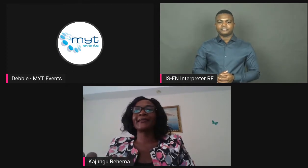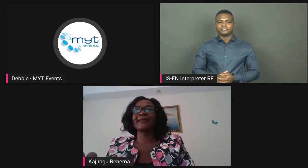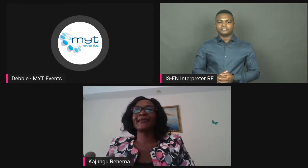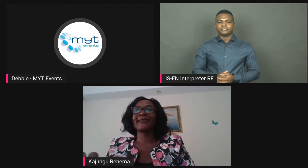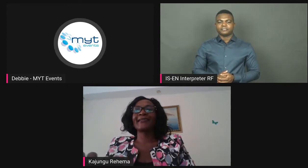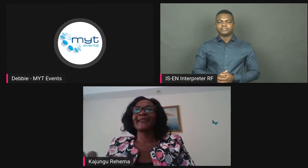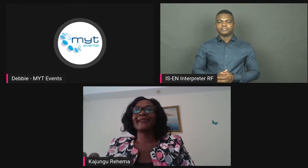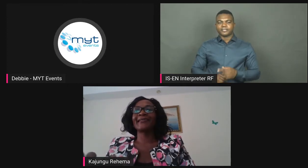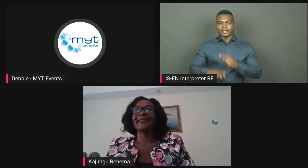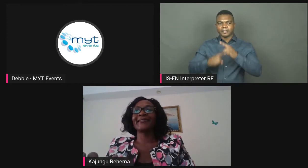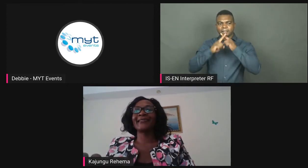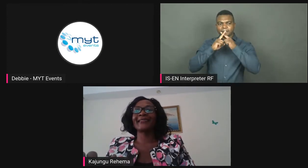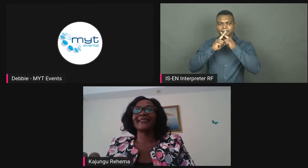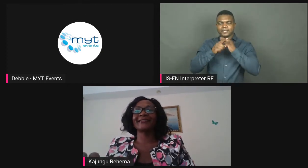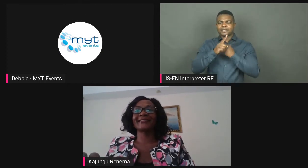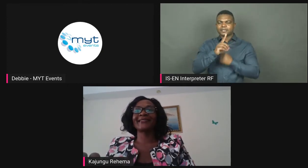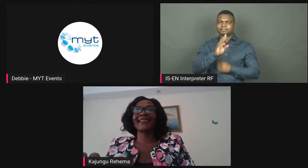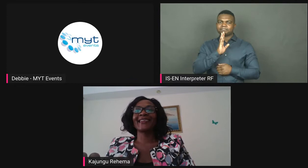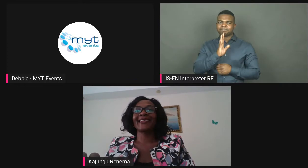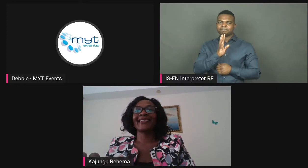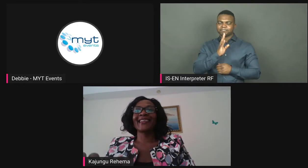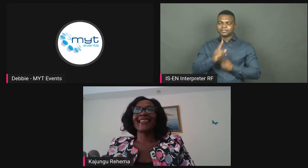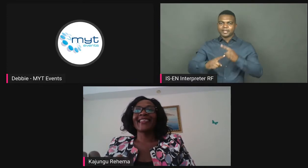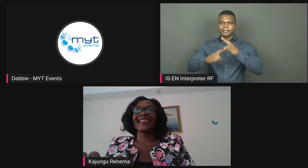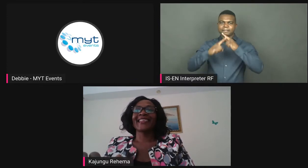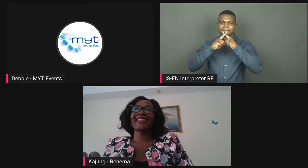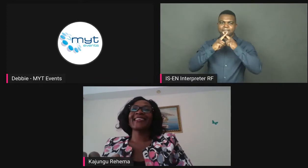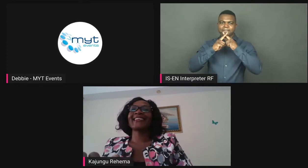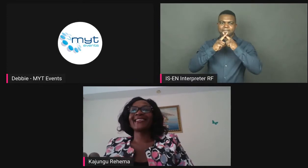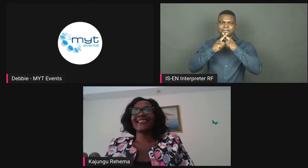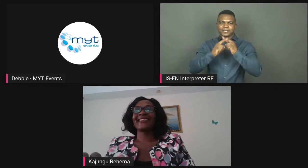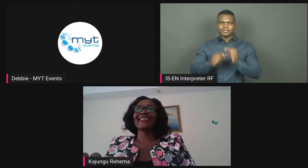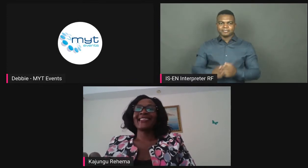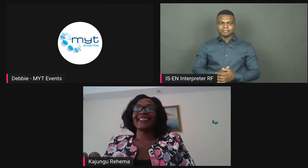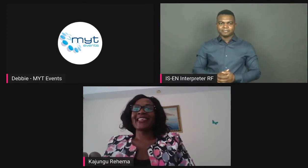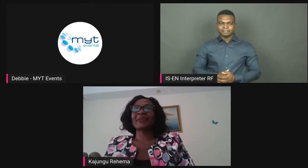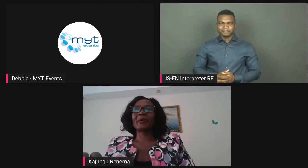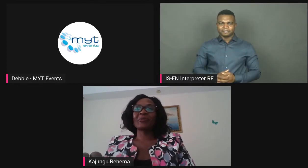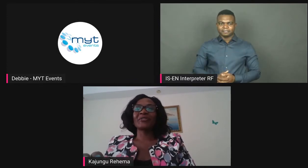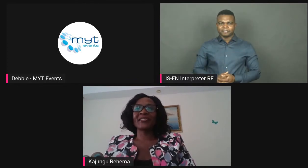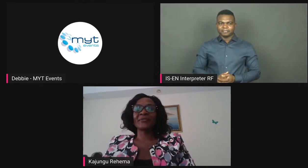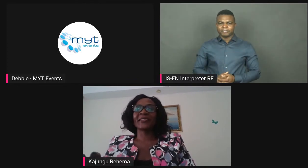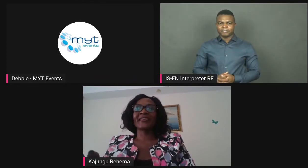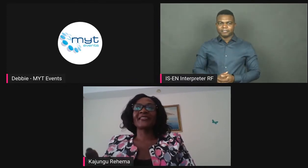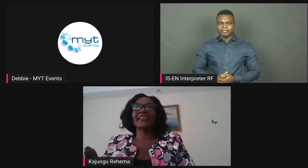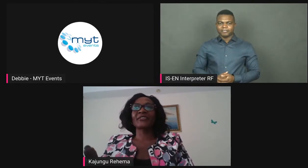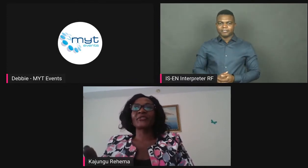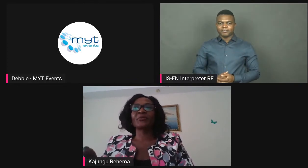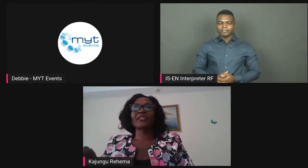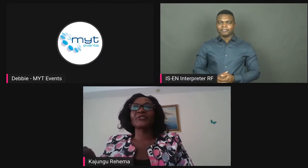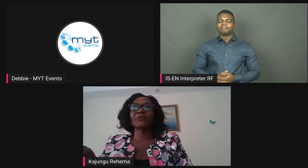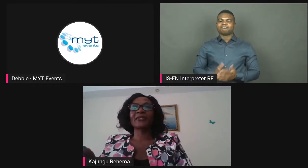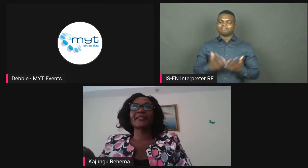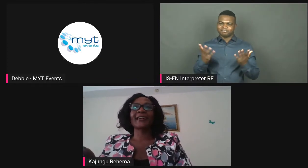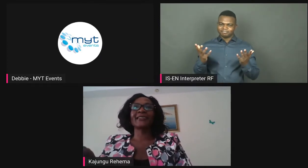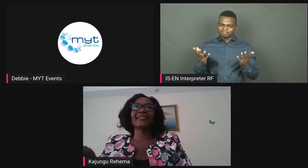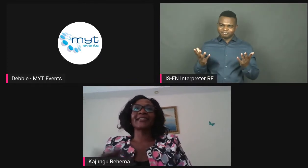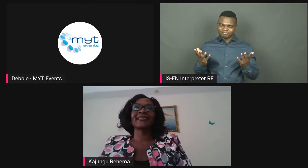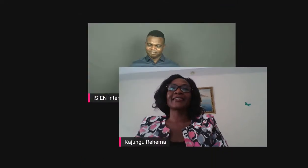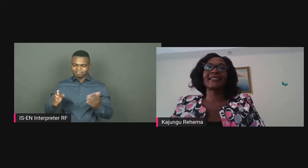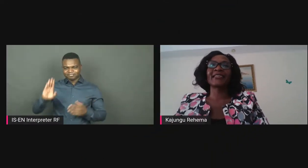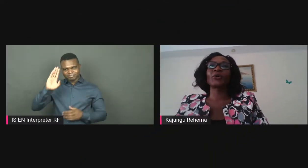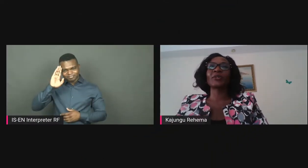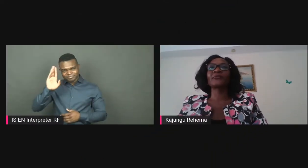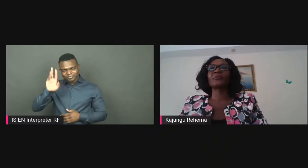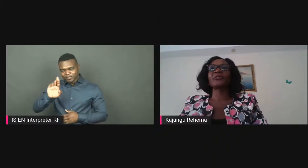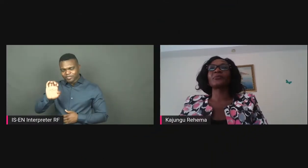Brilliant. I think that's working, Rahima. Do you want to just do a quick test? Apologies for that. Thank you so much, Robert. And indeed,